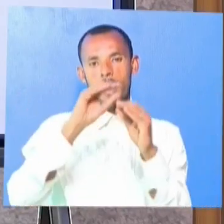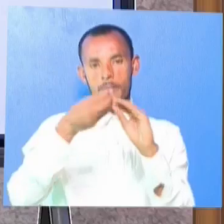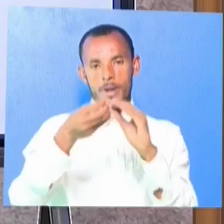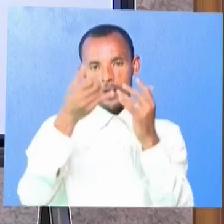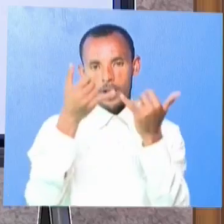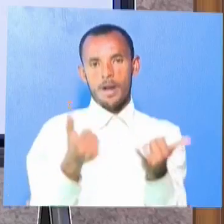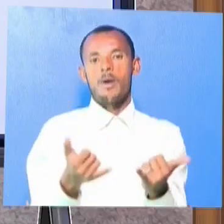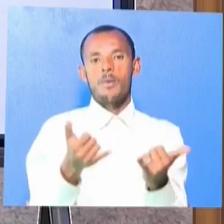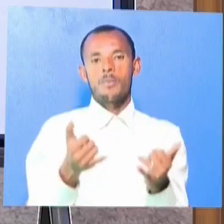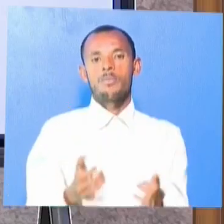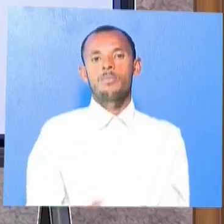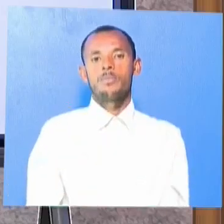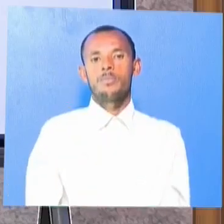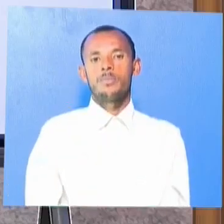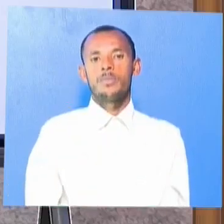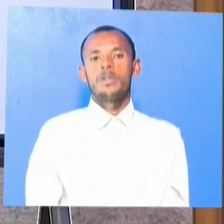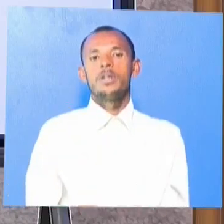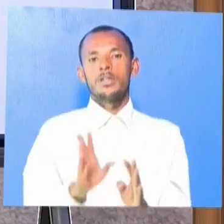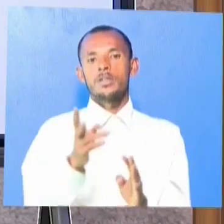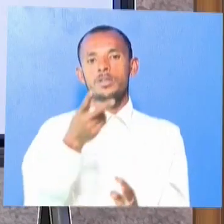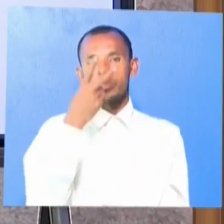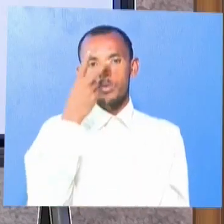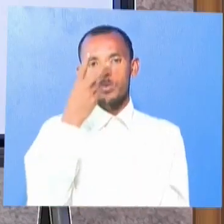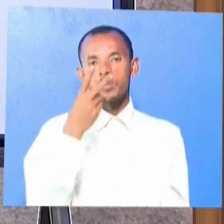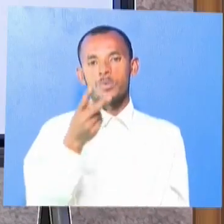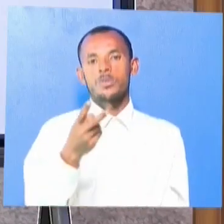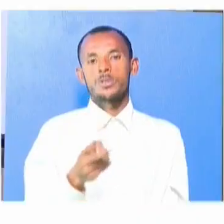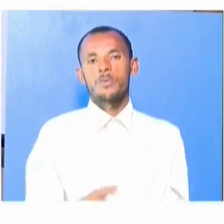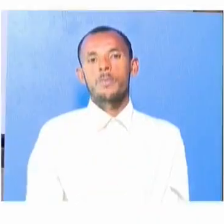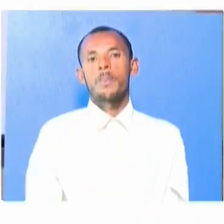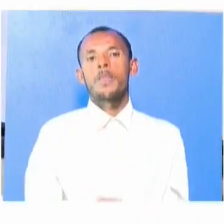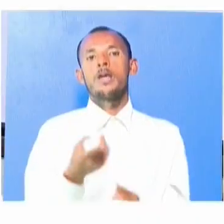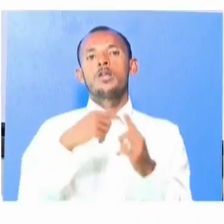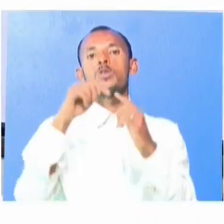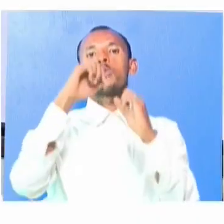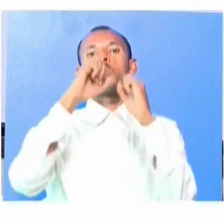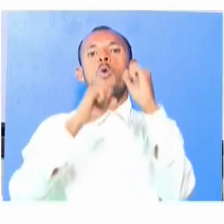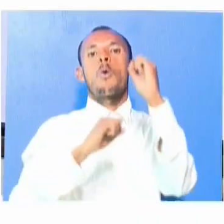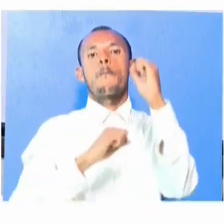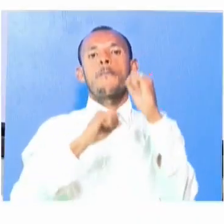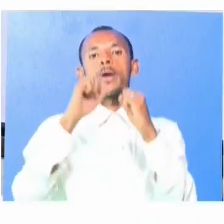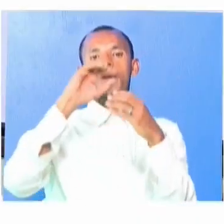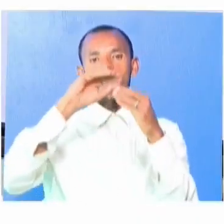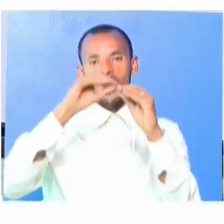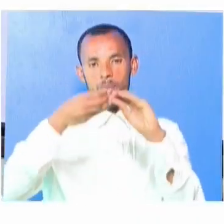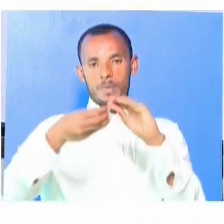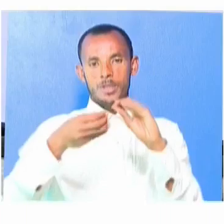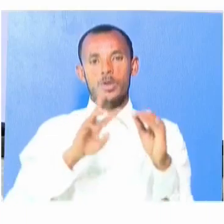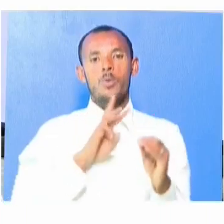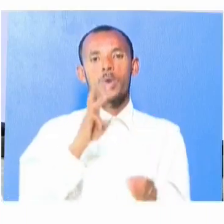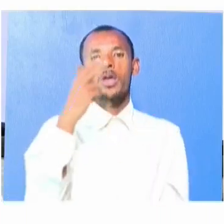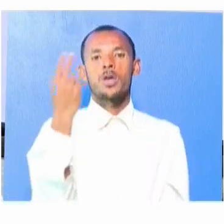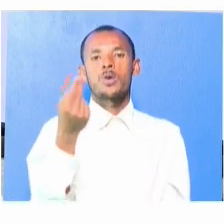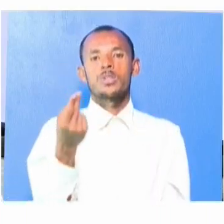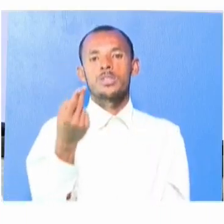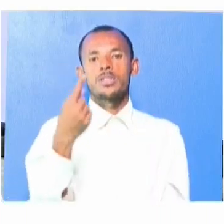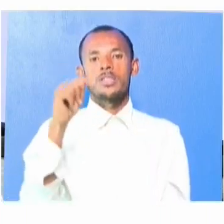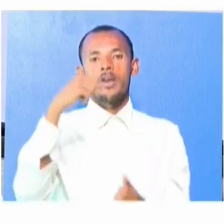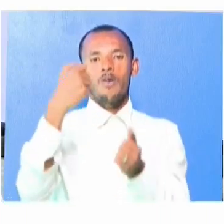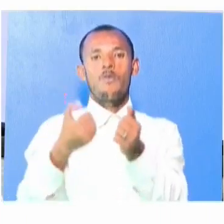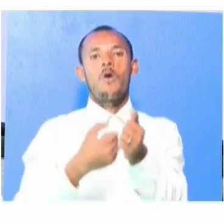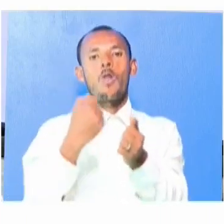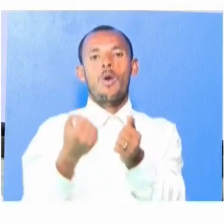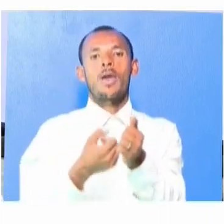Now, let's continue. To compare numbers, we use the following